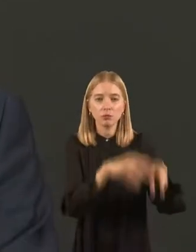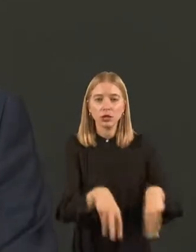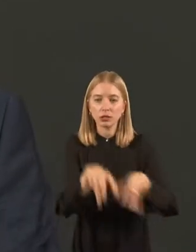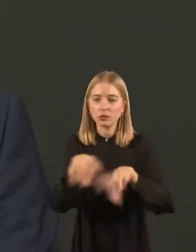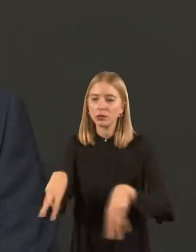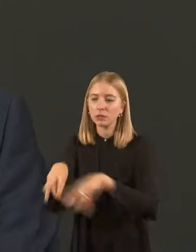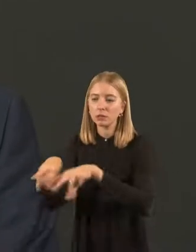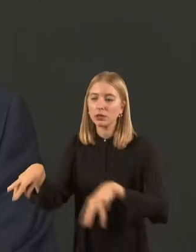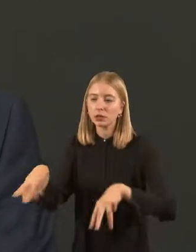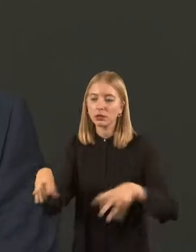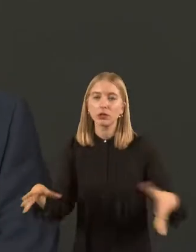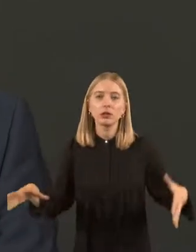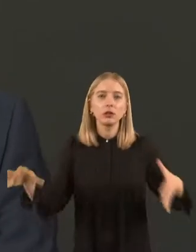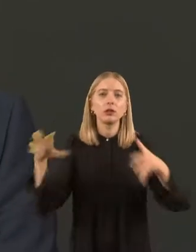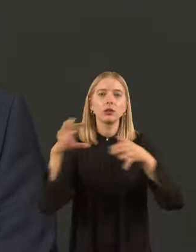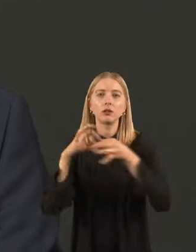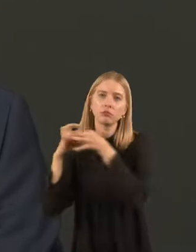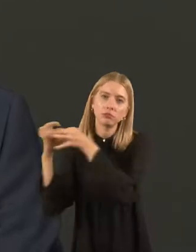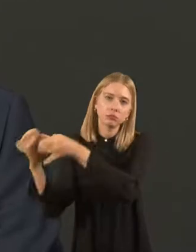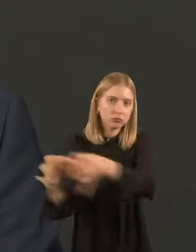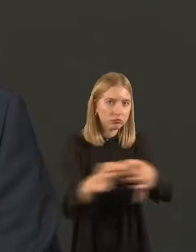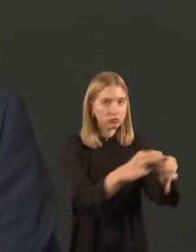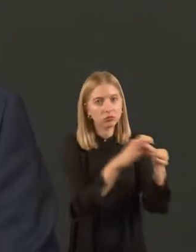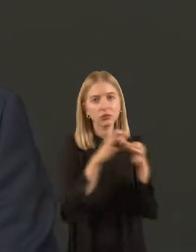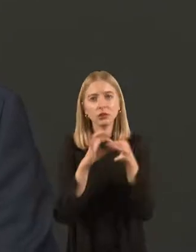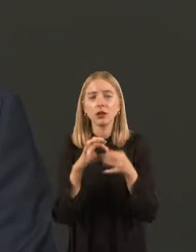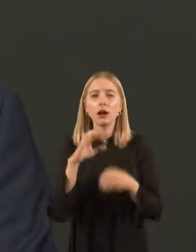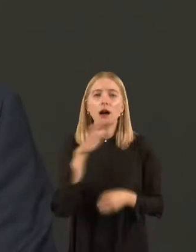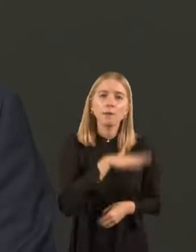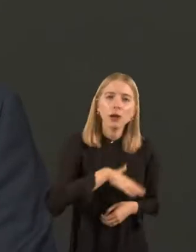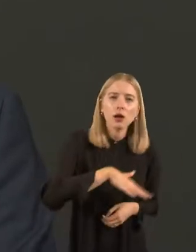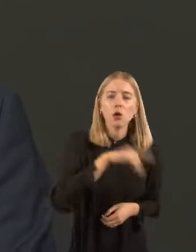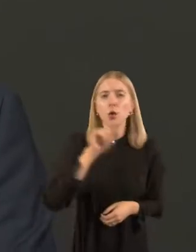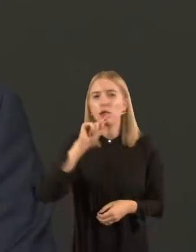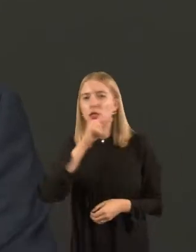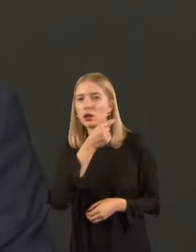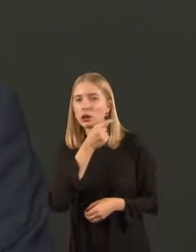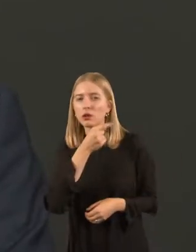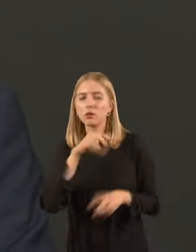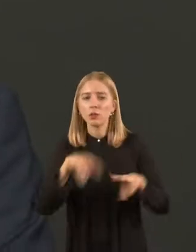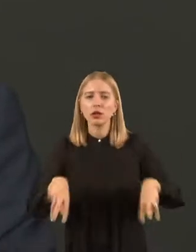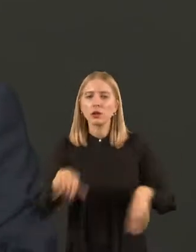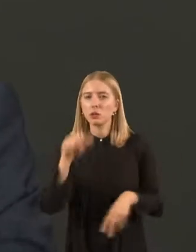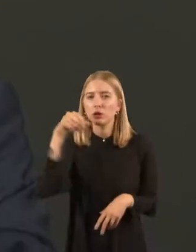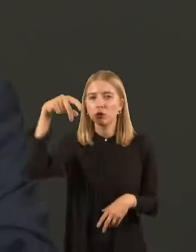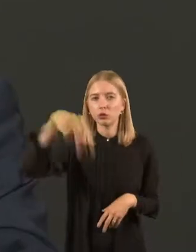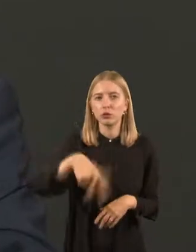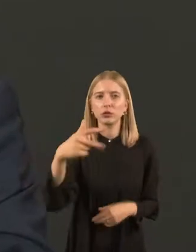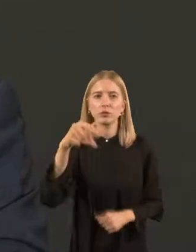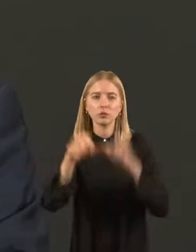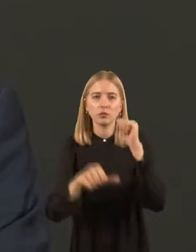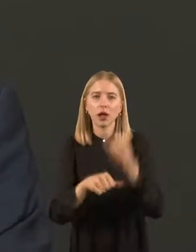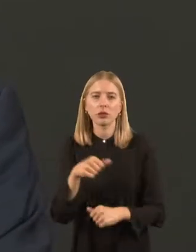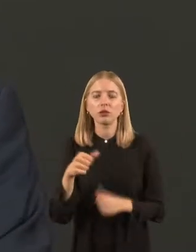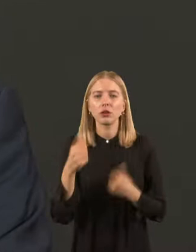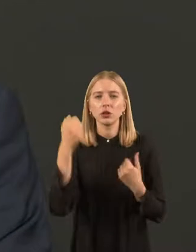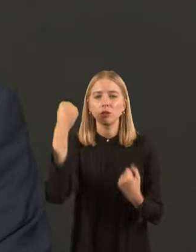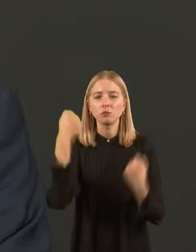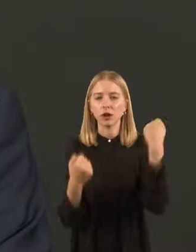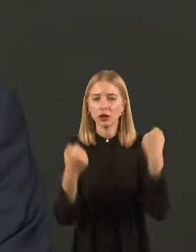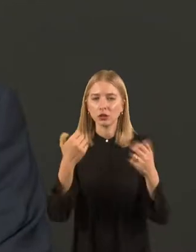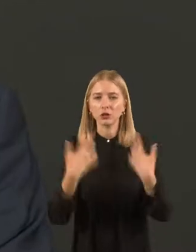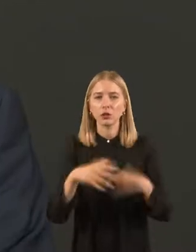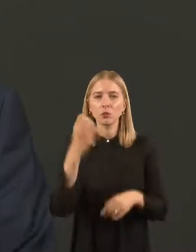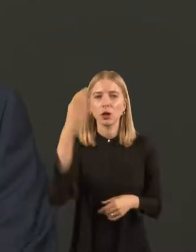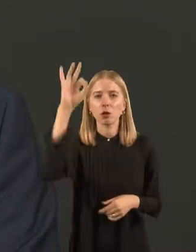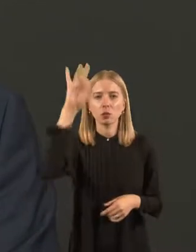this. So the aim is clear. All ministries should talk to